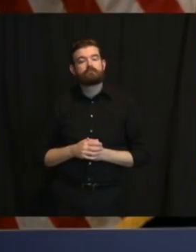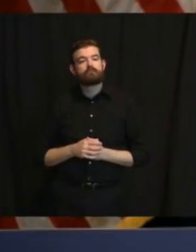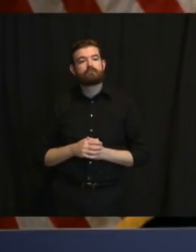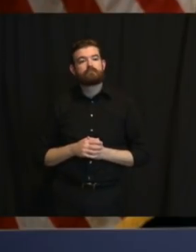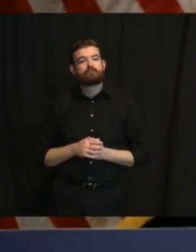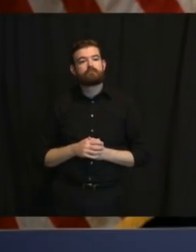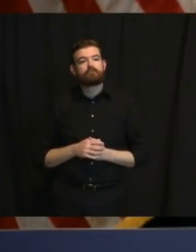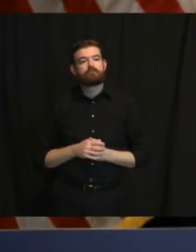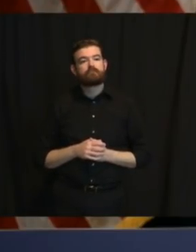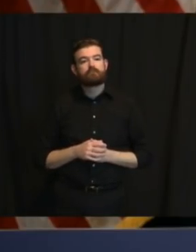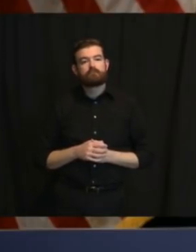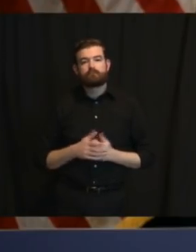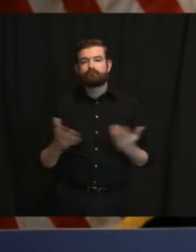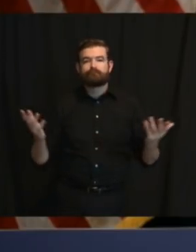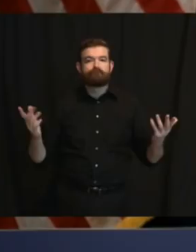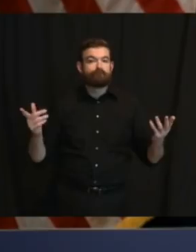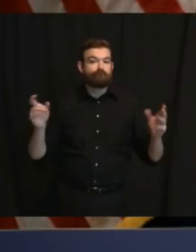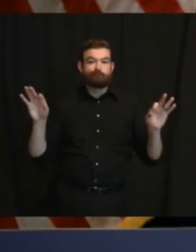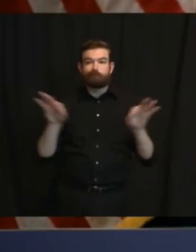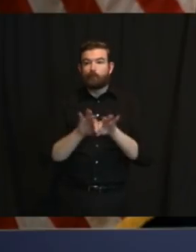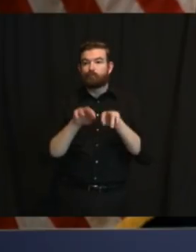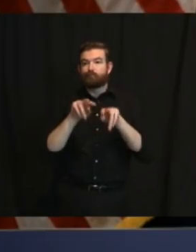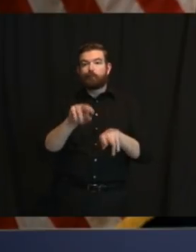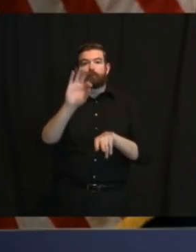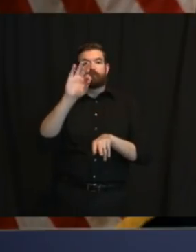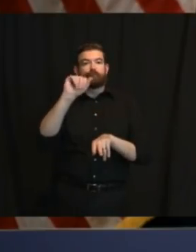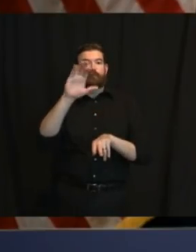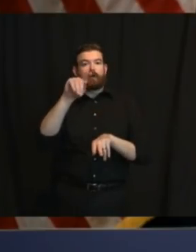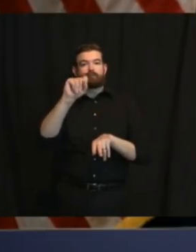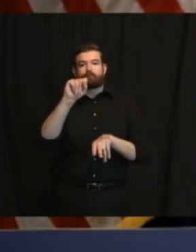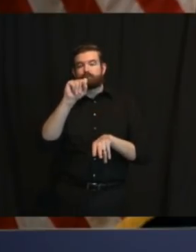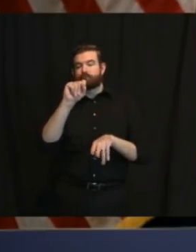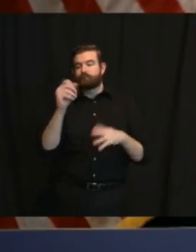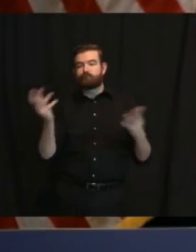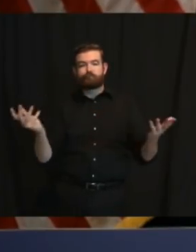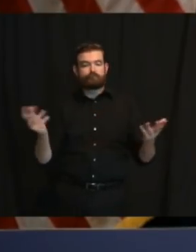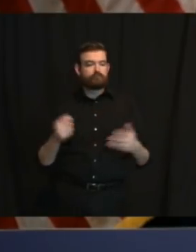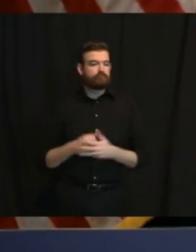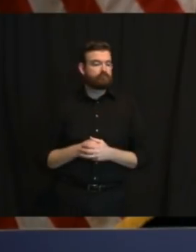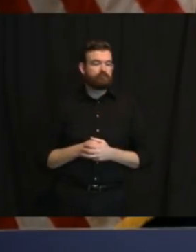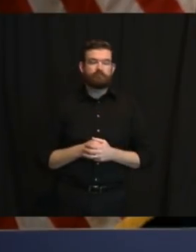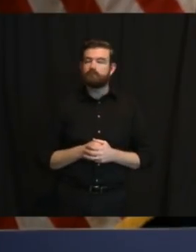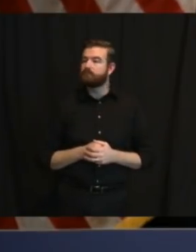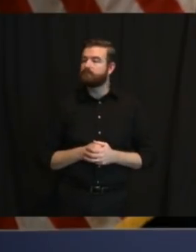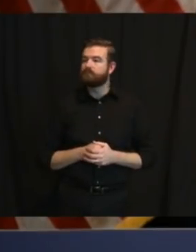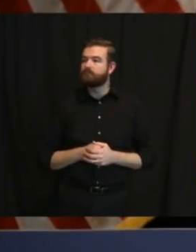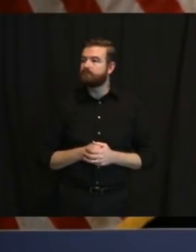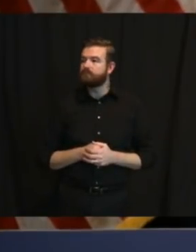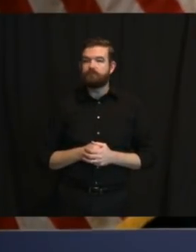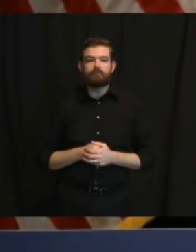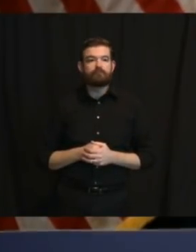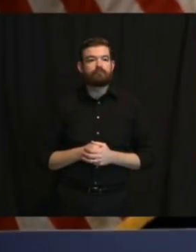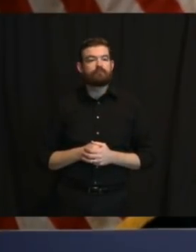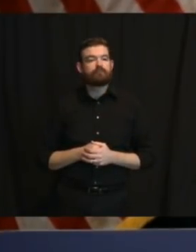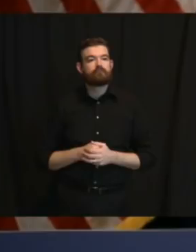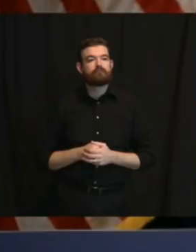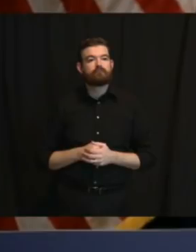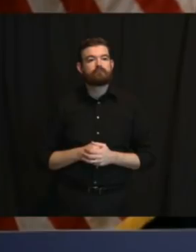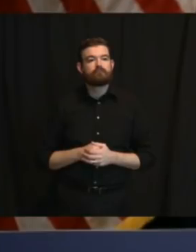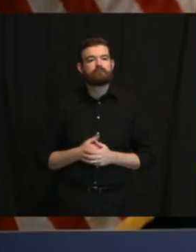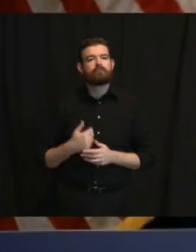them. Matt has been associated, thanks to me. I could give you one example. There's a faith and social services group to